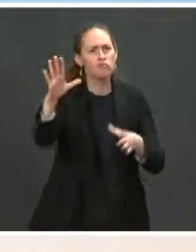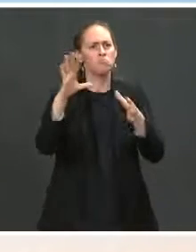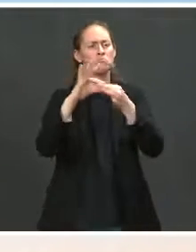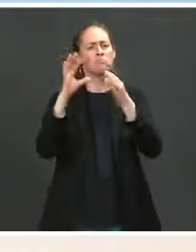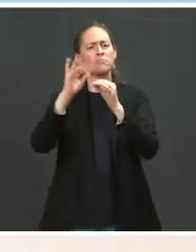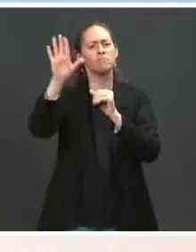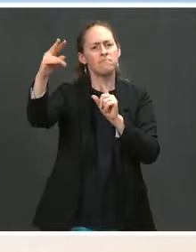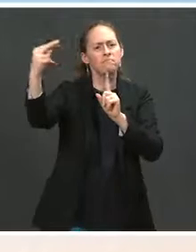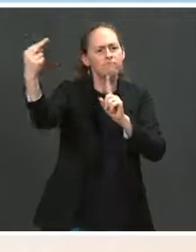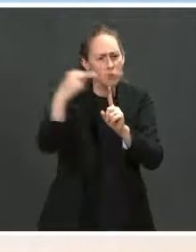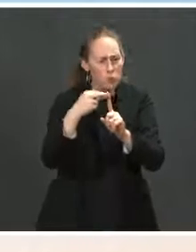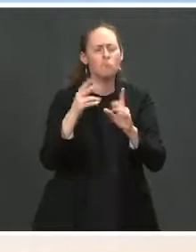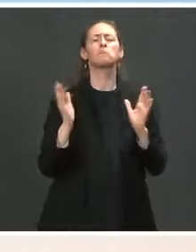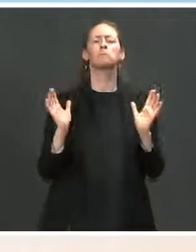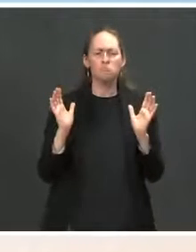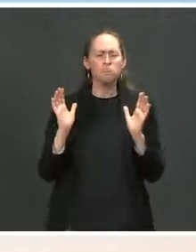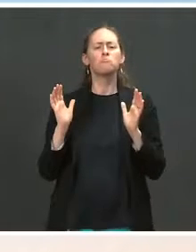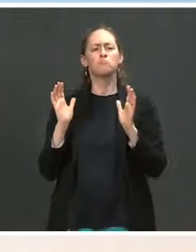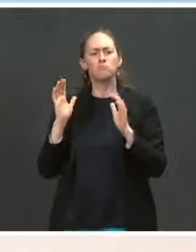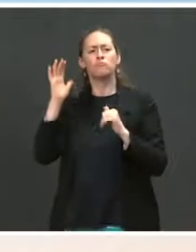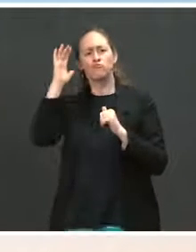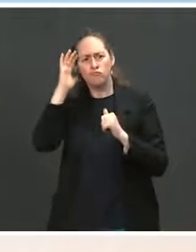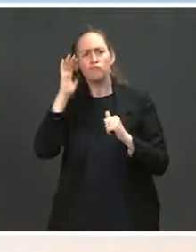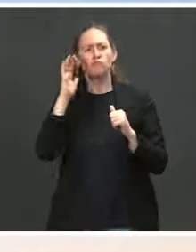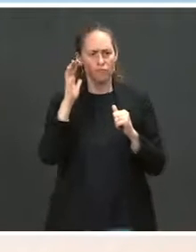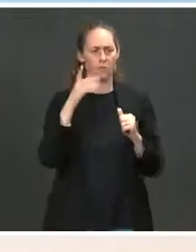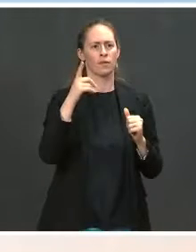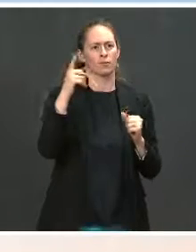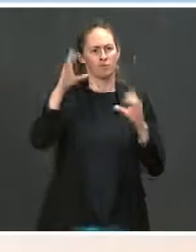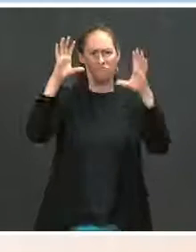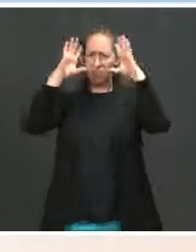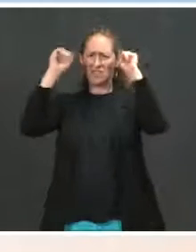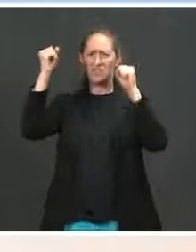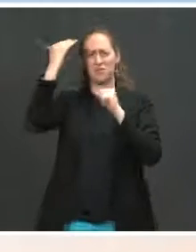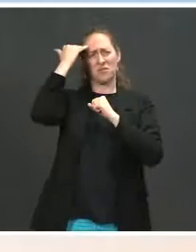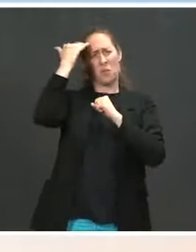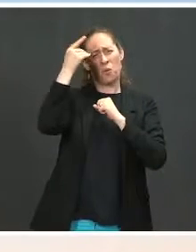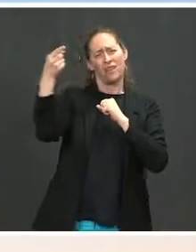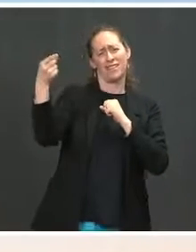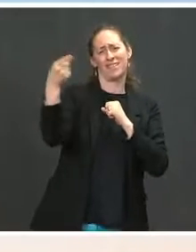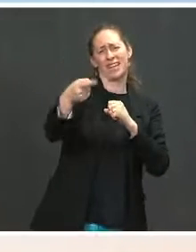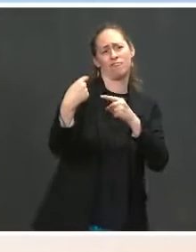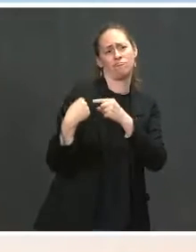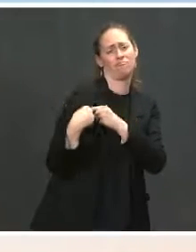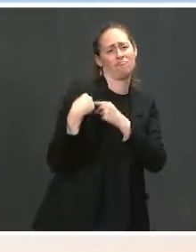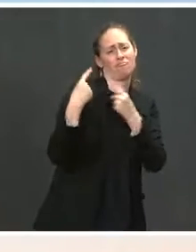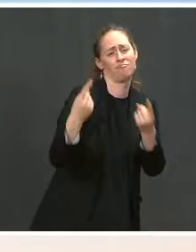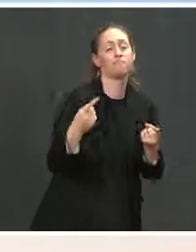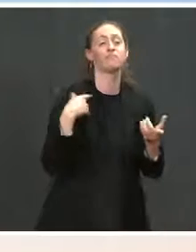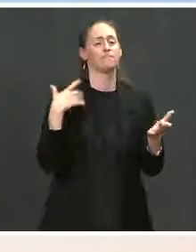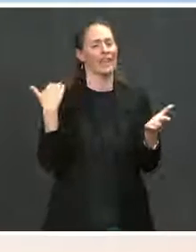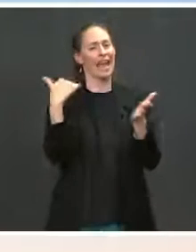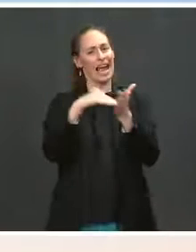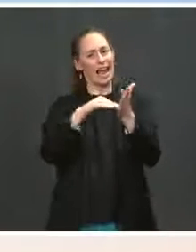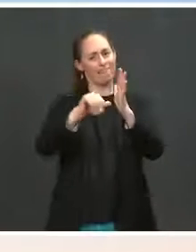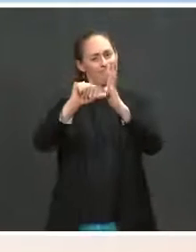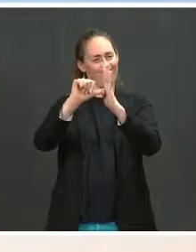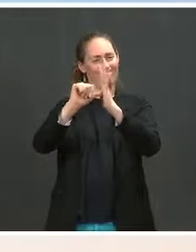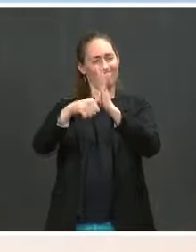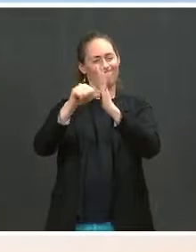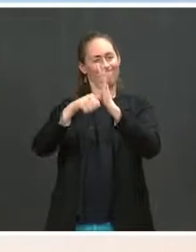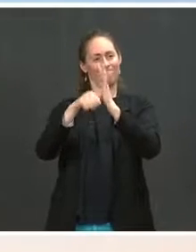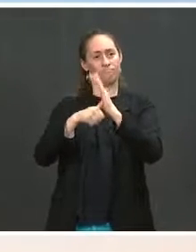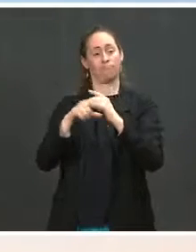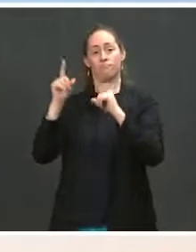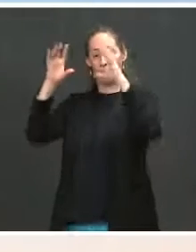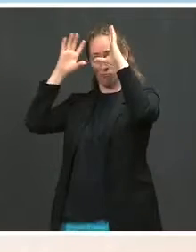his point of view. And he's known him for quite some time. But I will again reiterate that he would say, and many of our